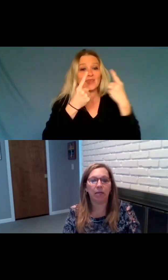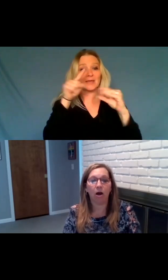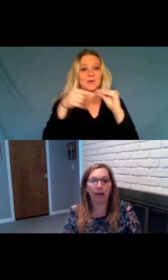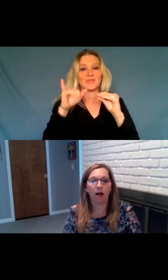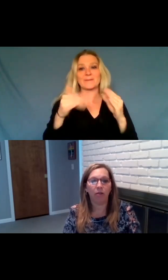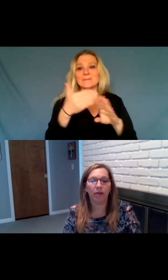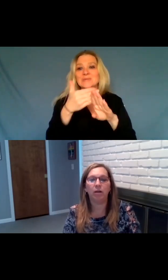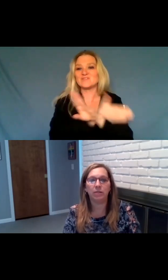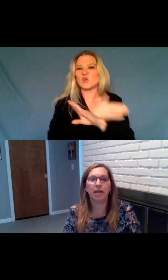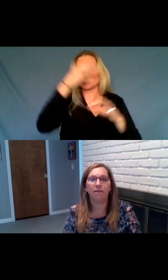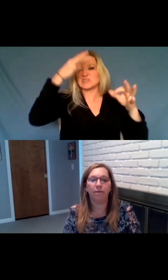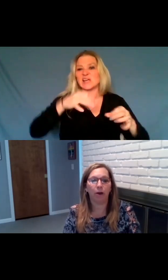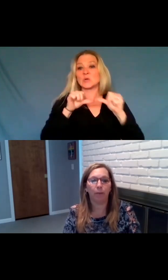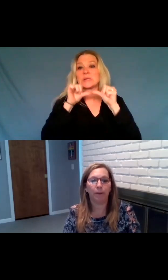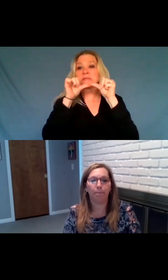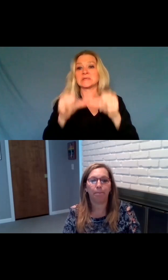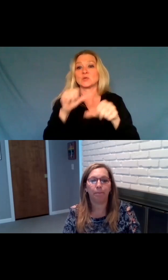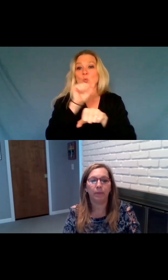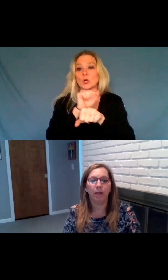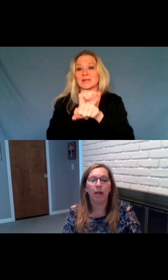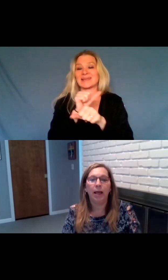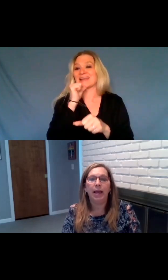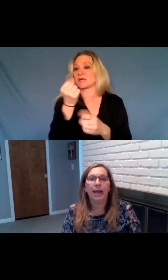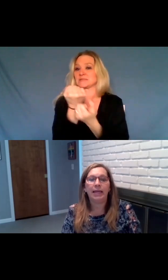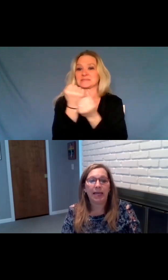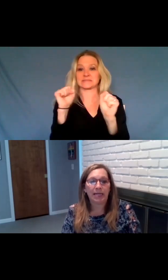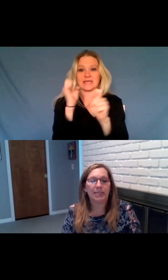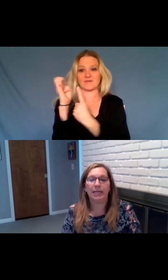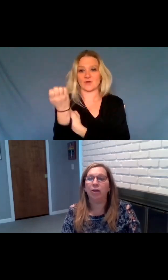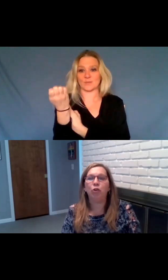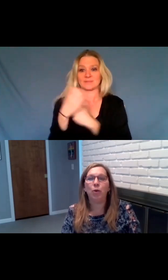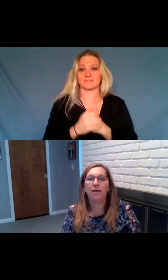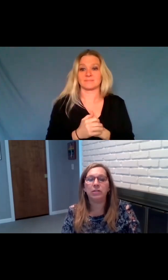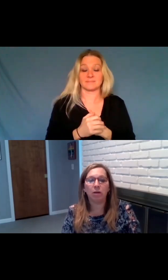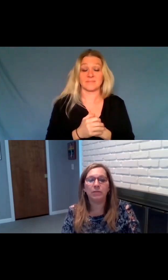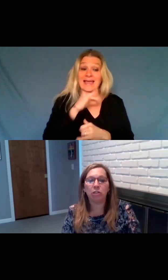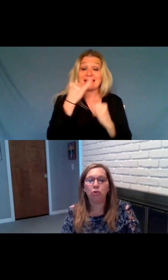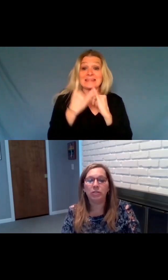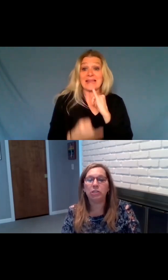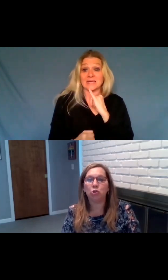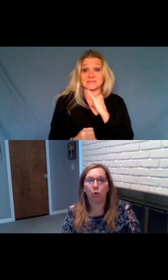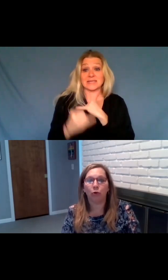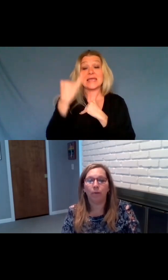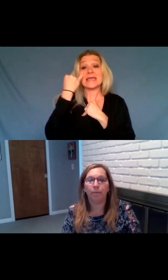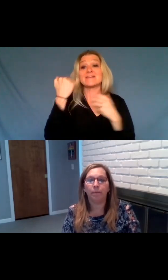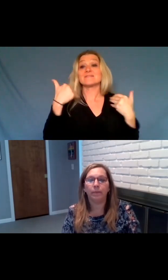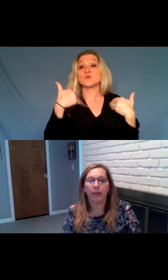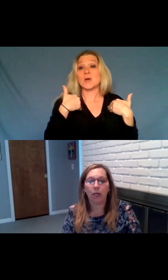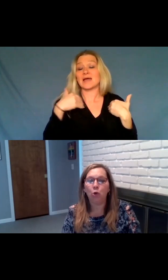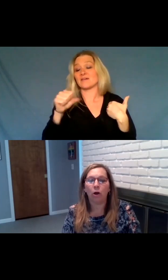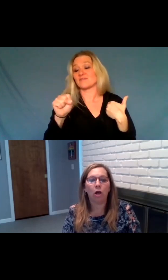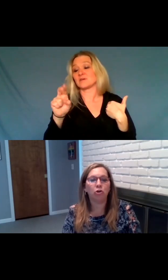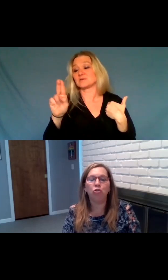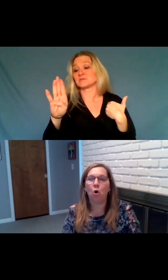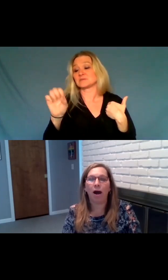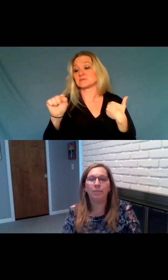stay in an unhealthy and unsafe environment. And lastly, if you have a substance use disorder, okay,